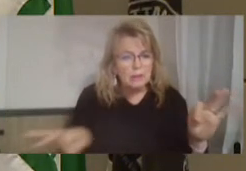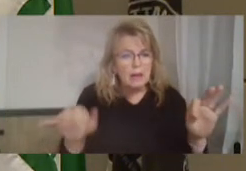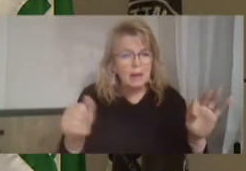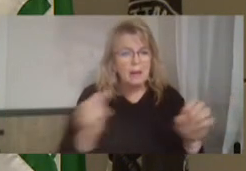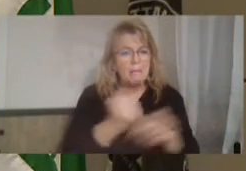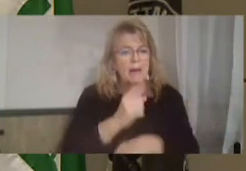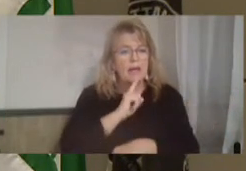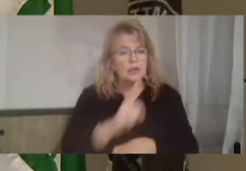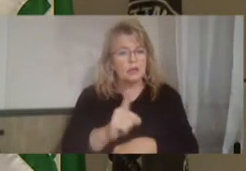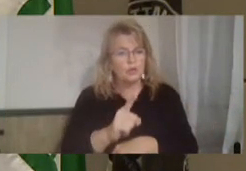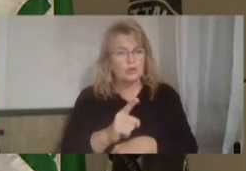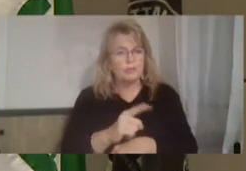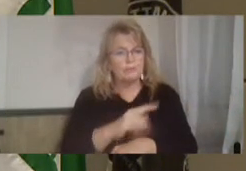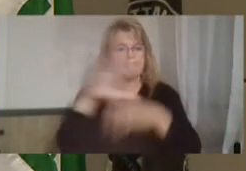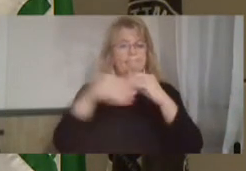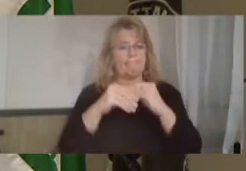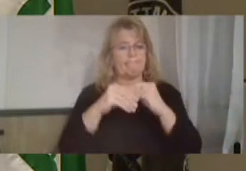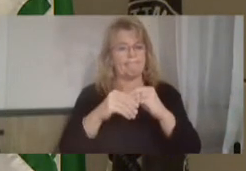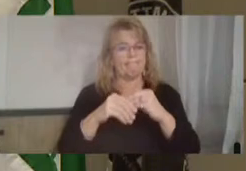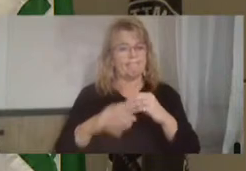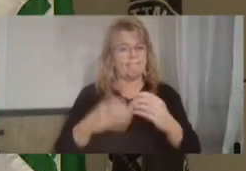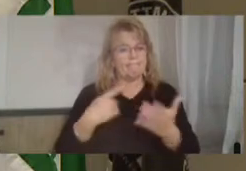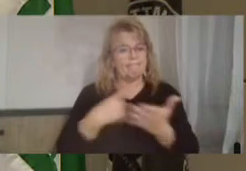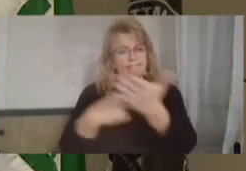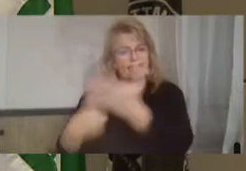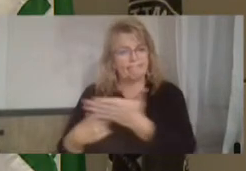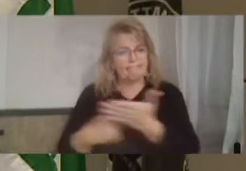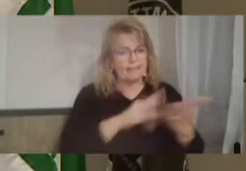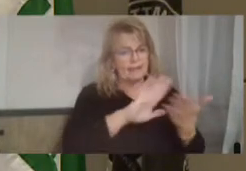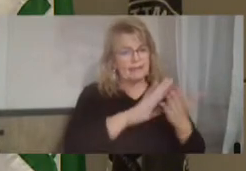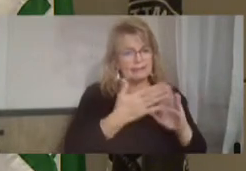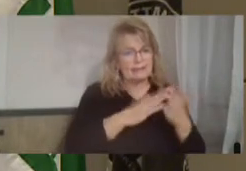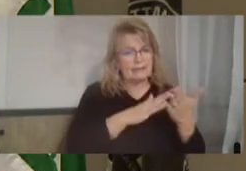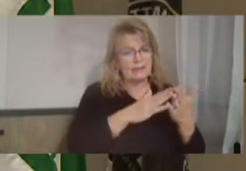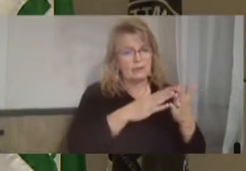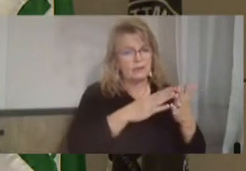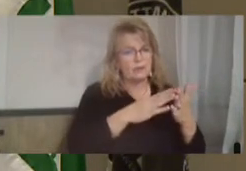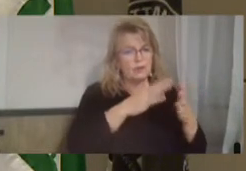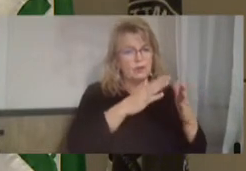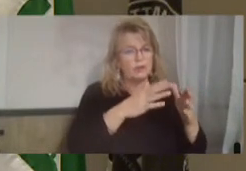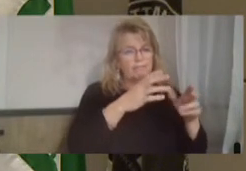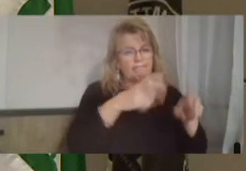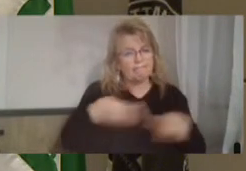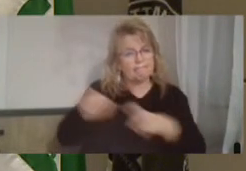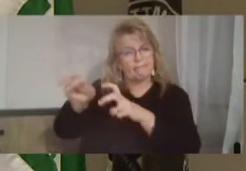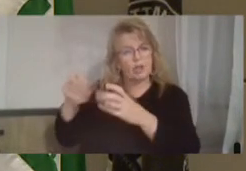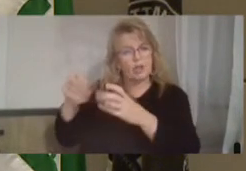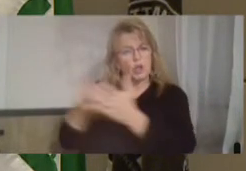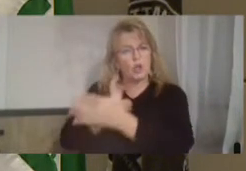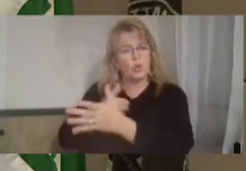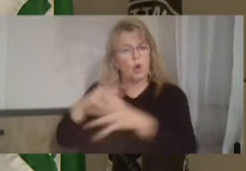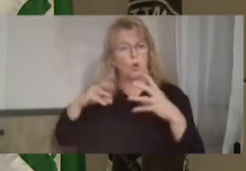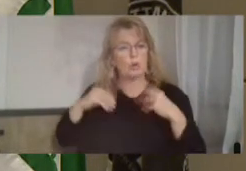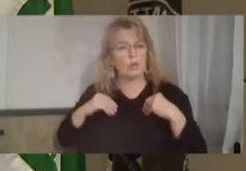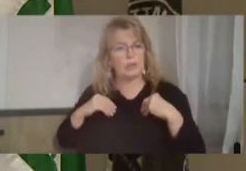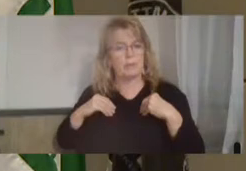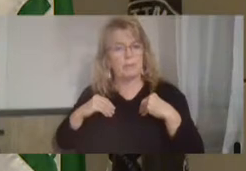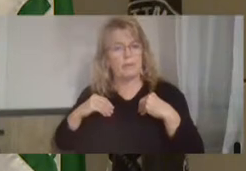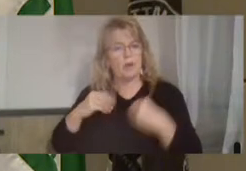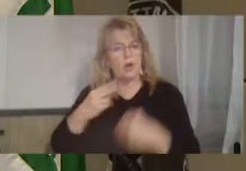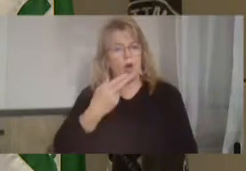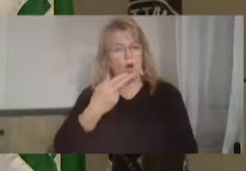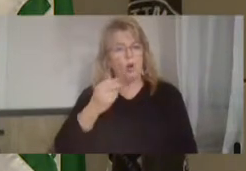conversation going from the city to the new ownership of the Hornets in reference